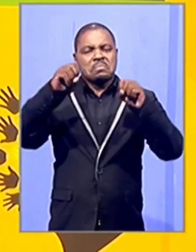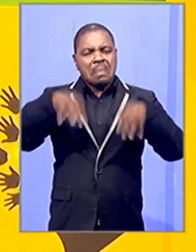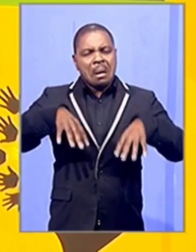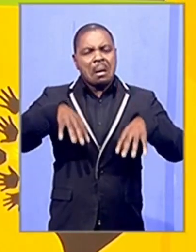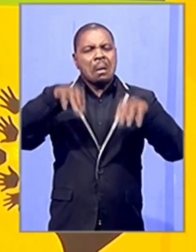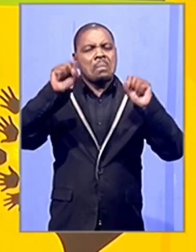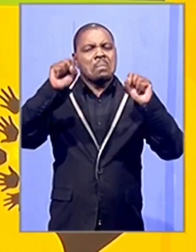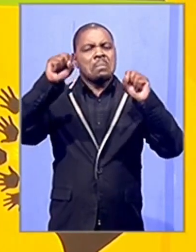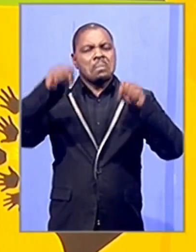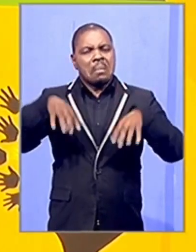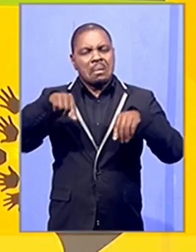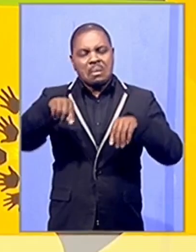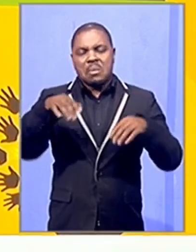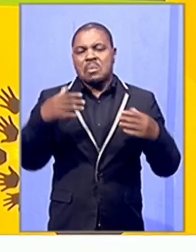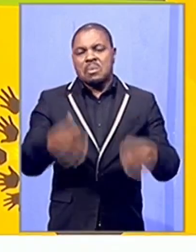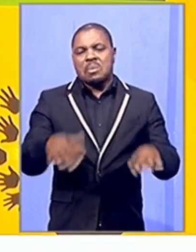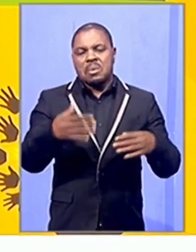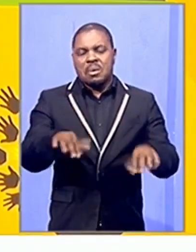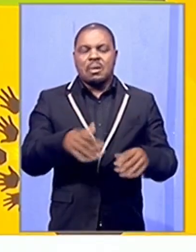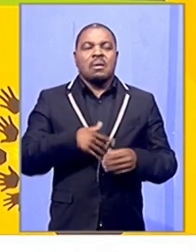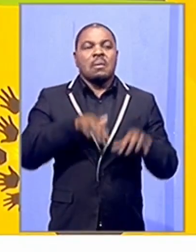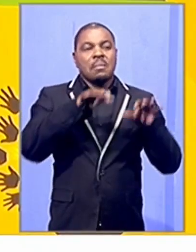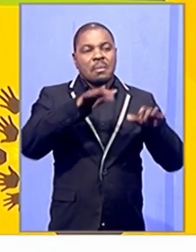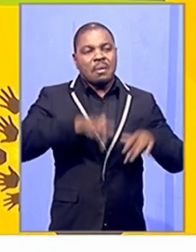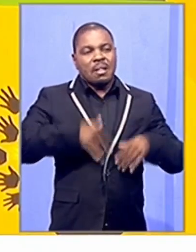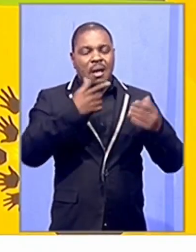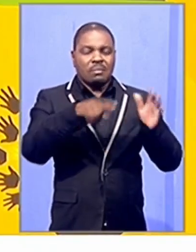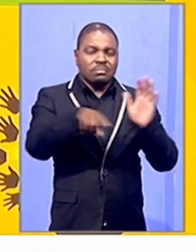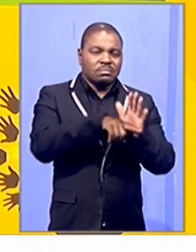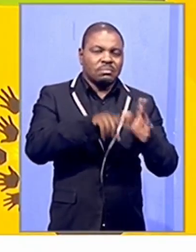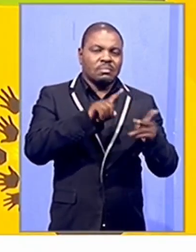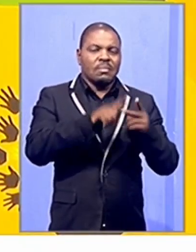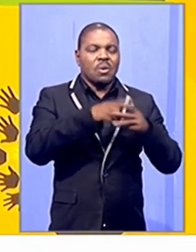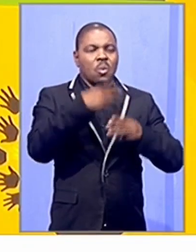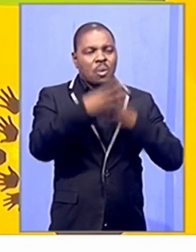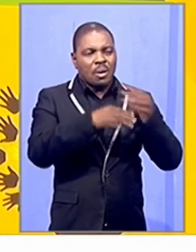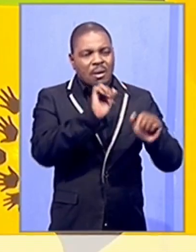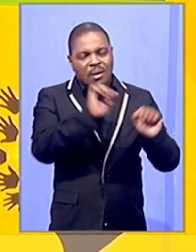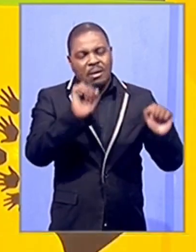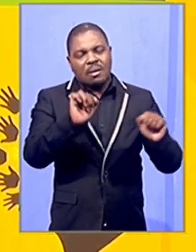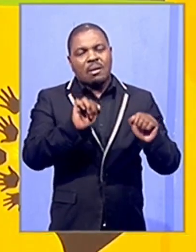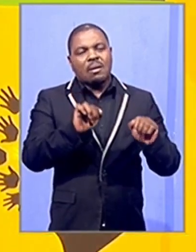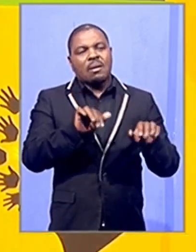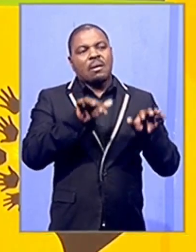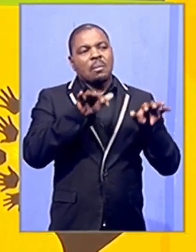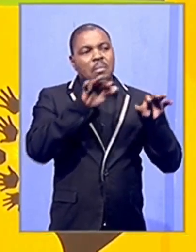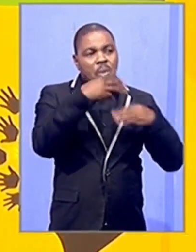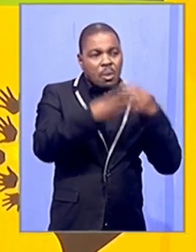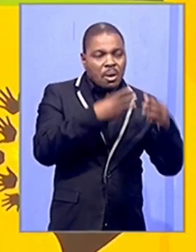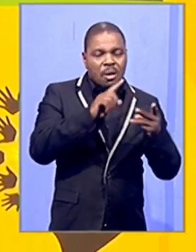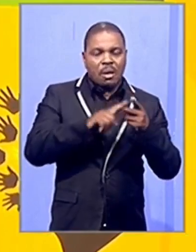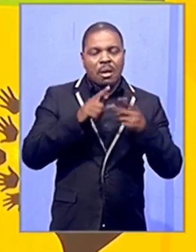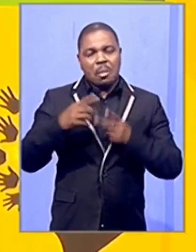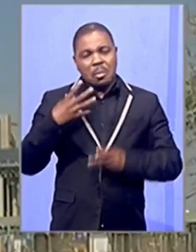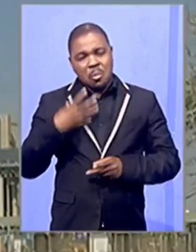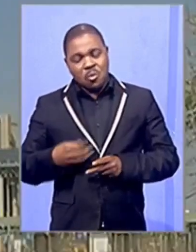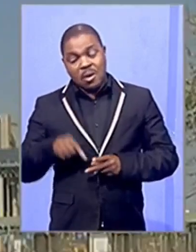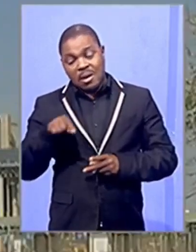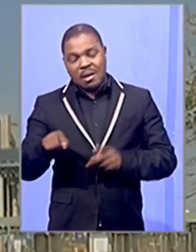to have on our people's lives as well as livelihoods. Workers and the poor are most